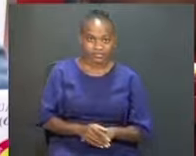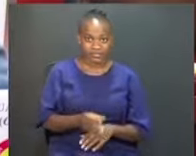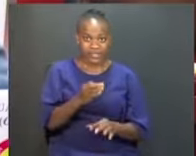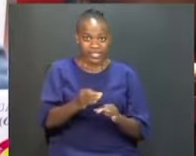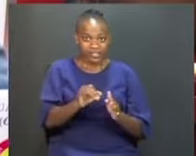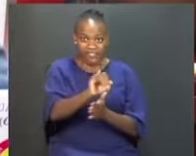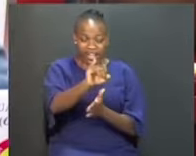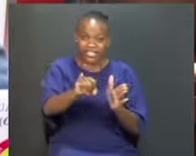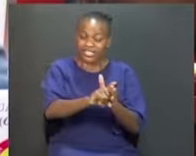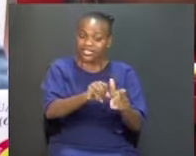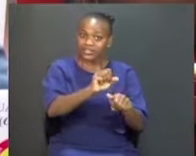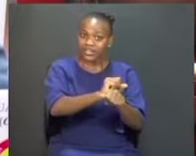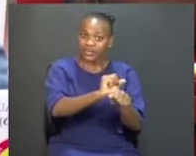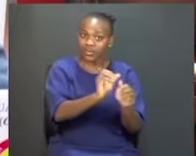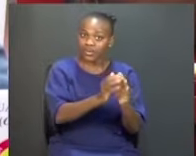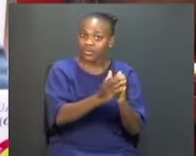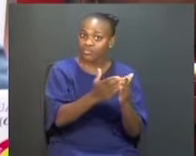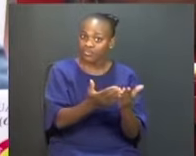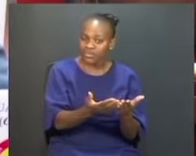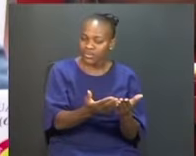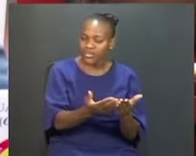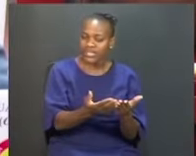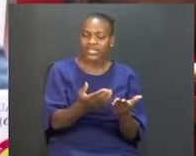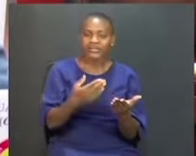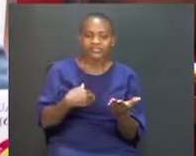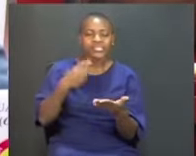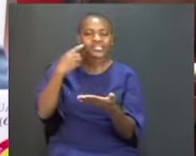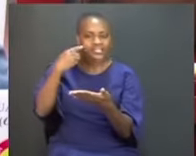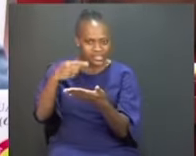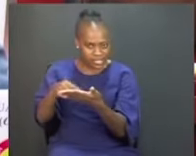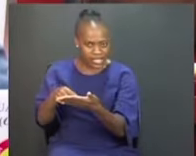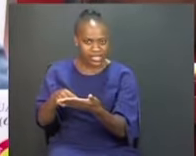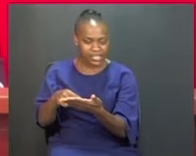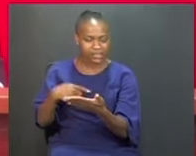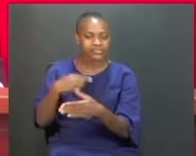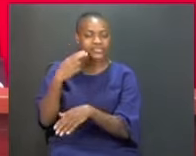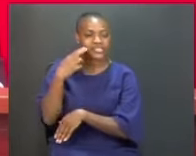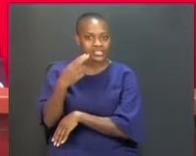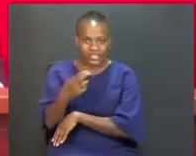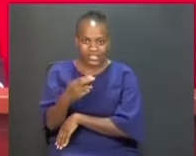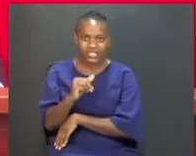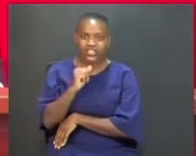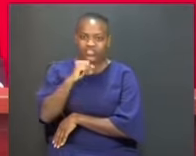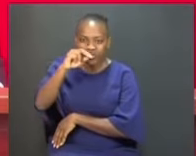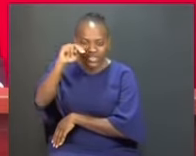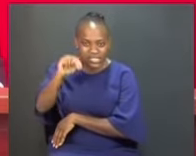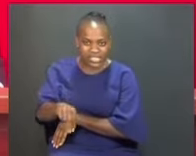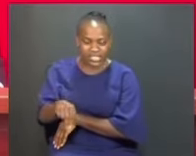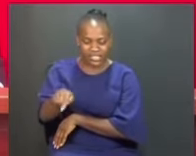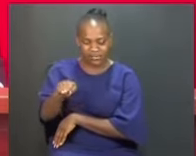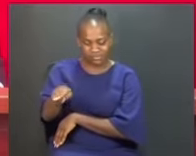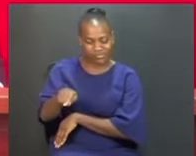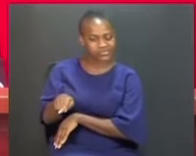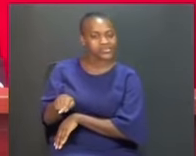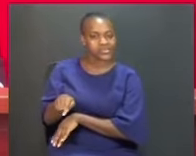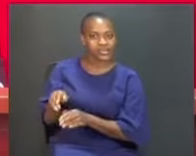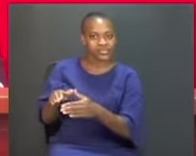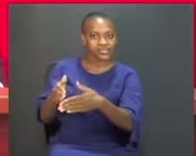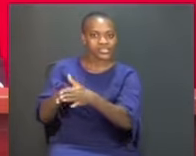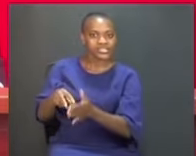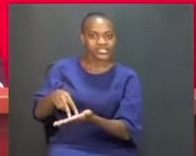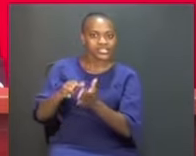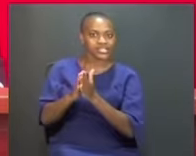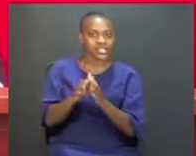captured on the order paper, I will refer to it, and there will be no need for him to seek my leave